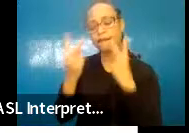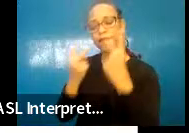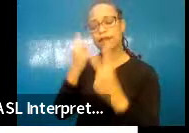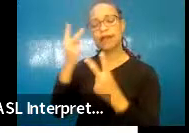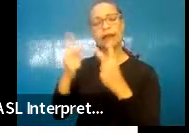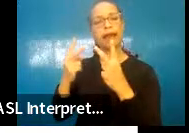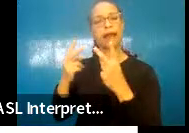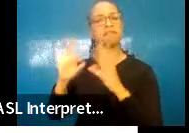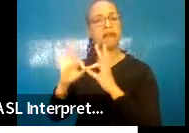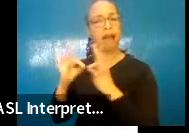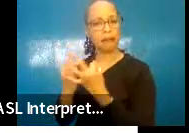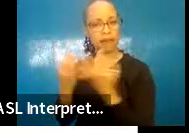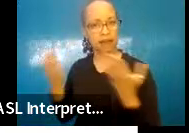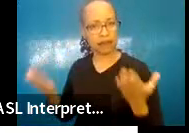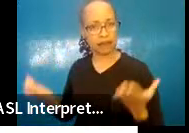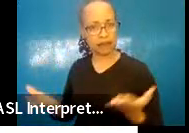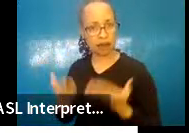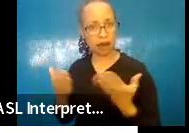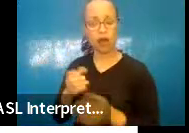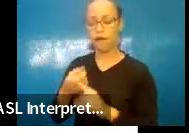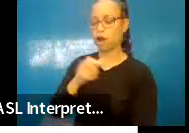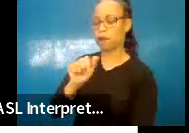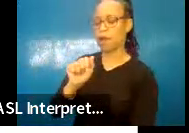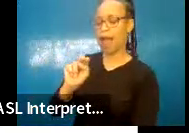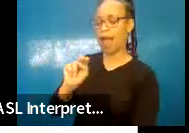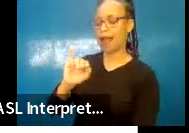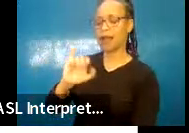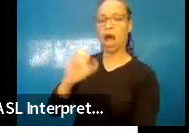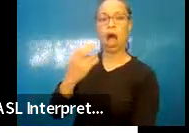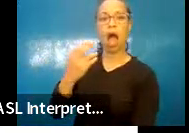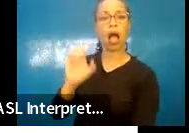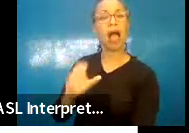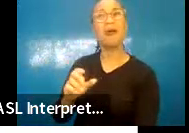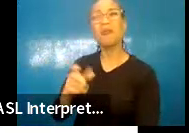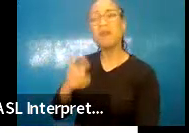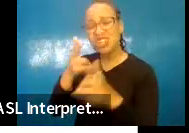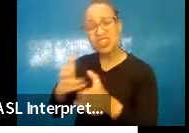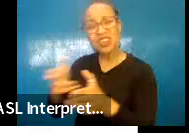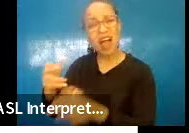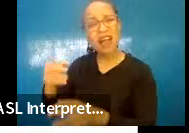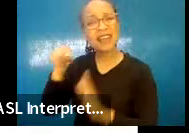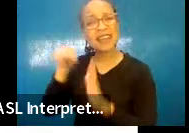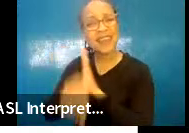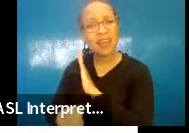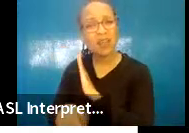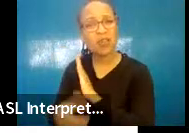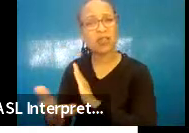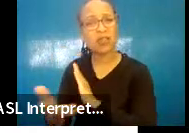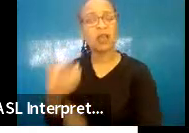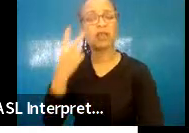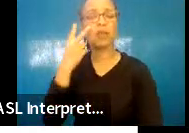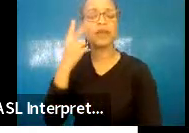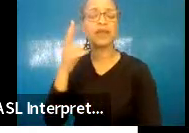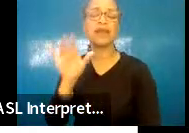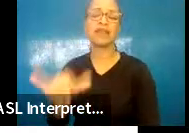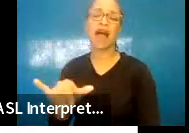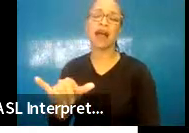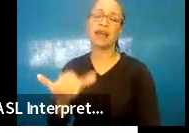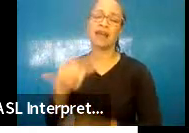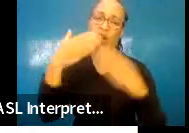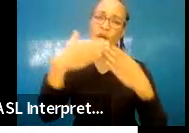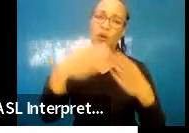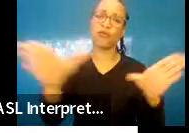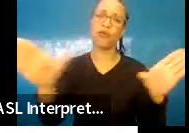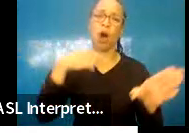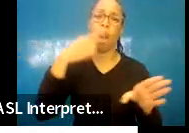relatives here from Antioch was shot and killed in East Oakland. And so we see all of that as part of our overall public